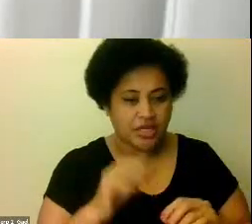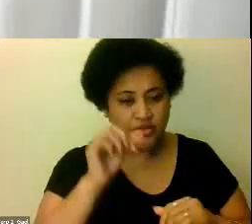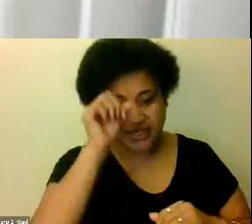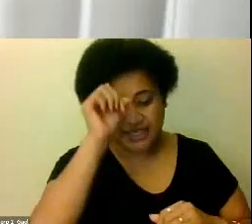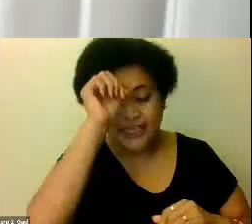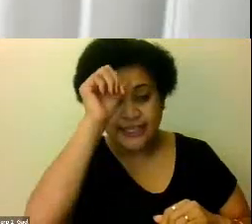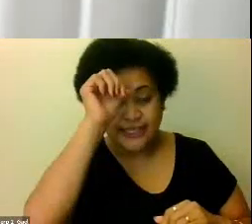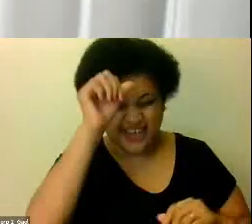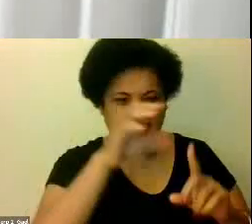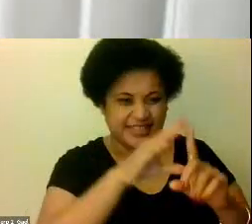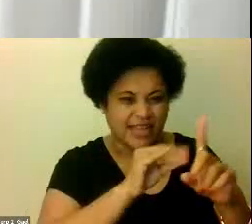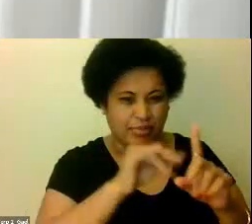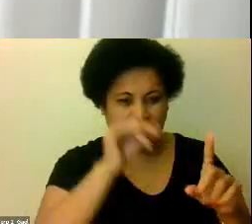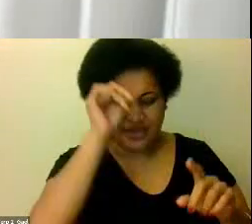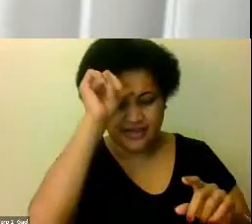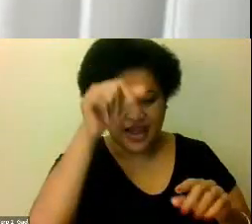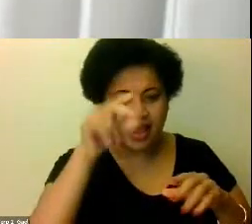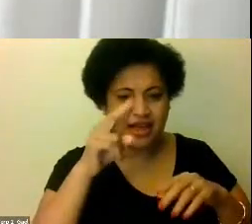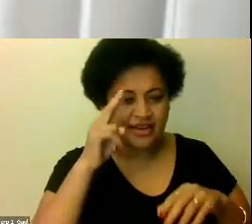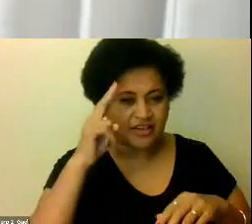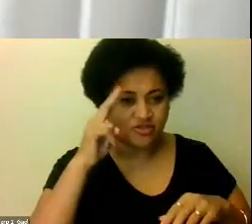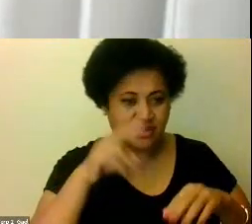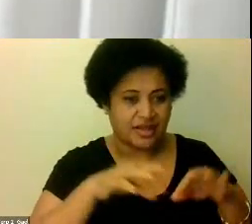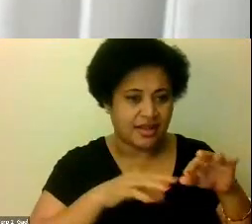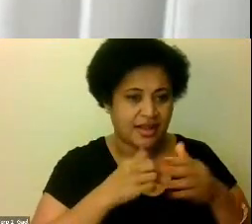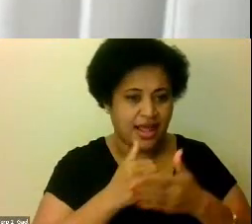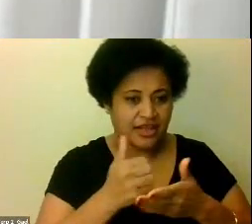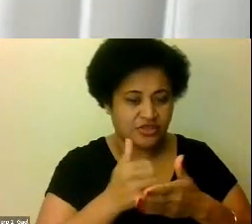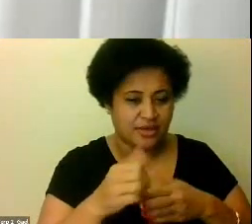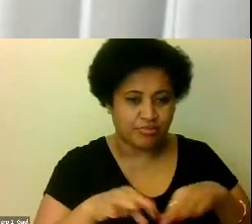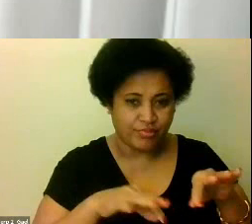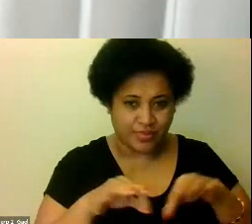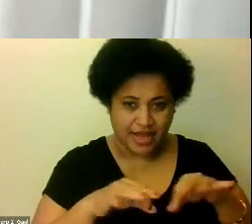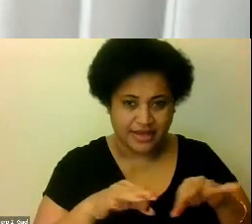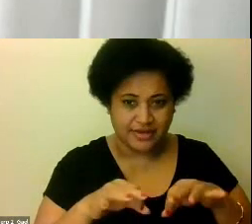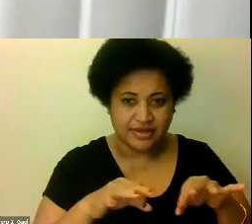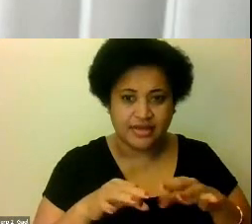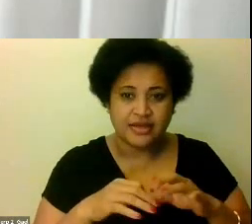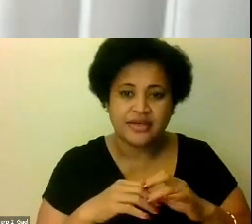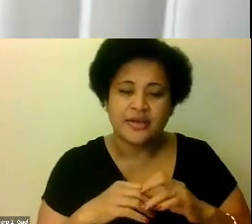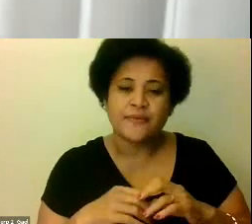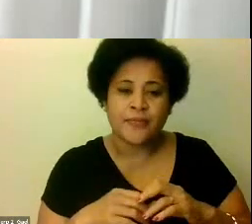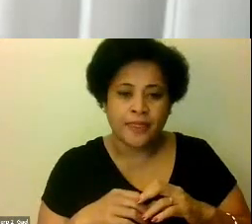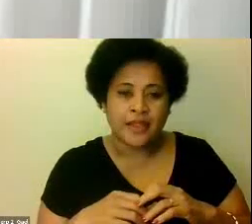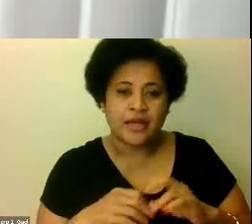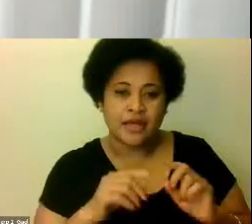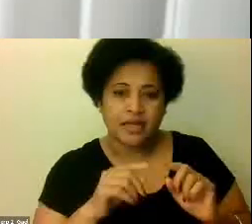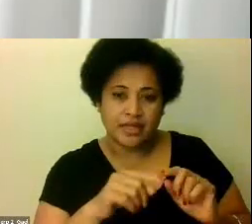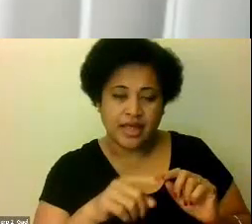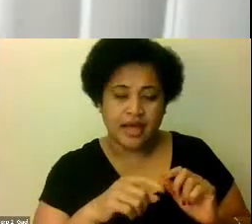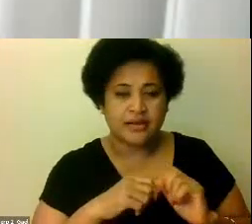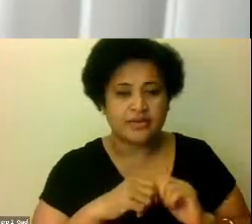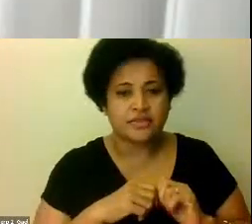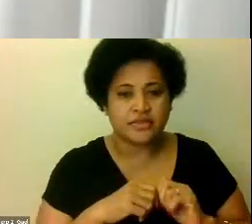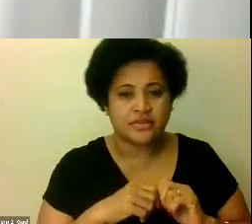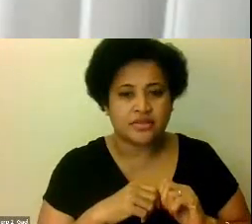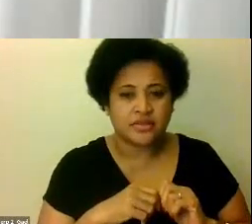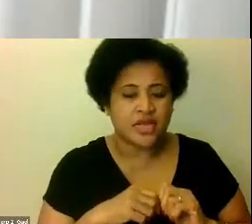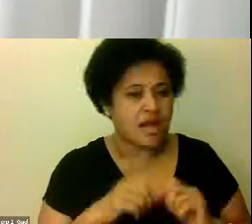which is in in the development process right now. I think they are the ones who are looking